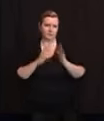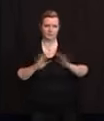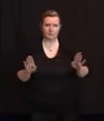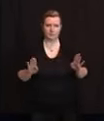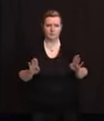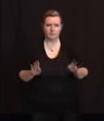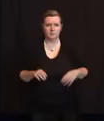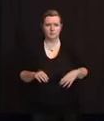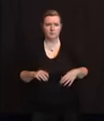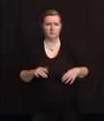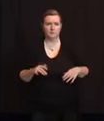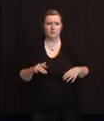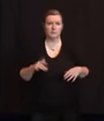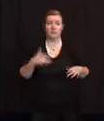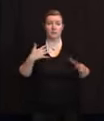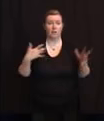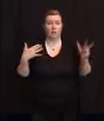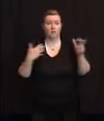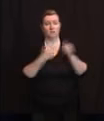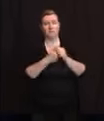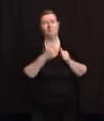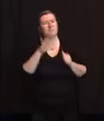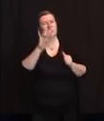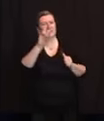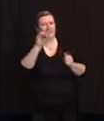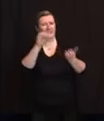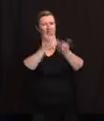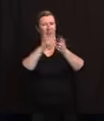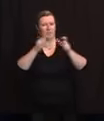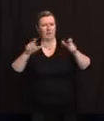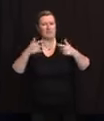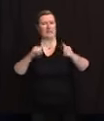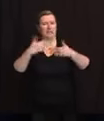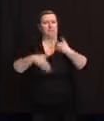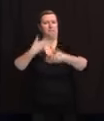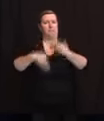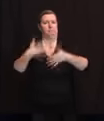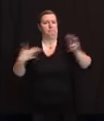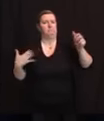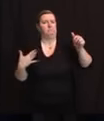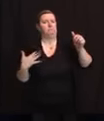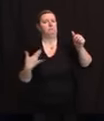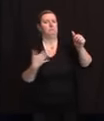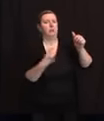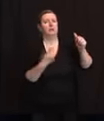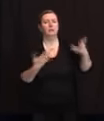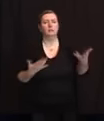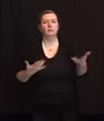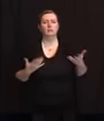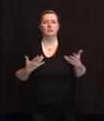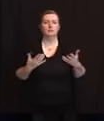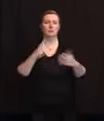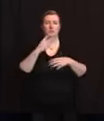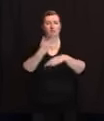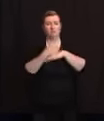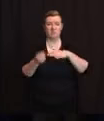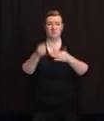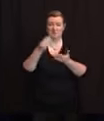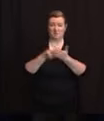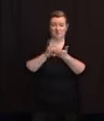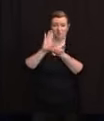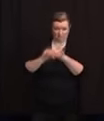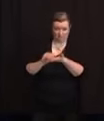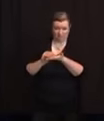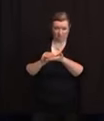70,000. That doesn't mean folks who currently have a claim in. These are folks who have exhausted since last July, as per the CARES Act. That's